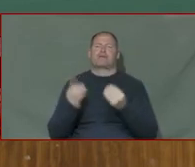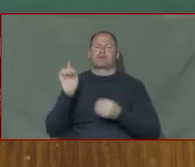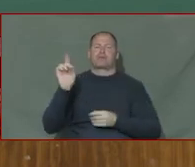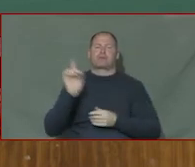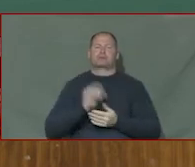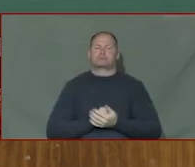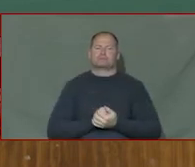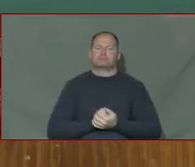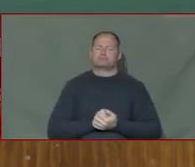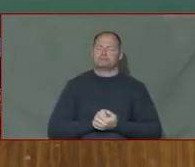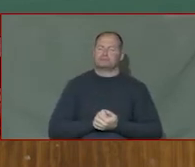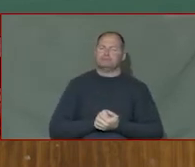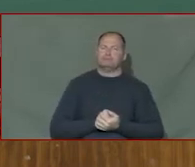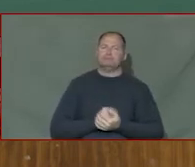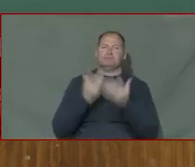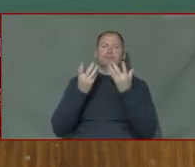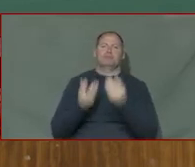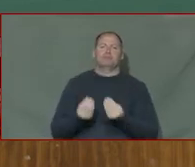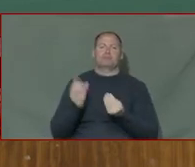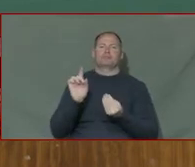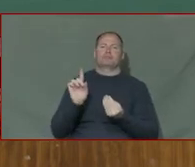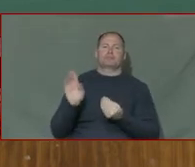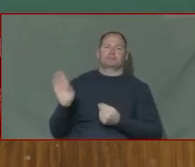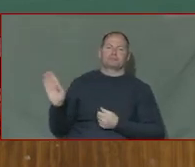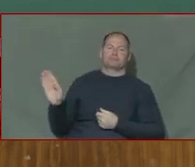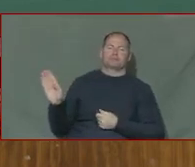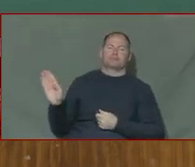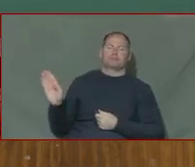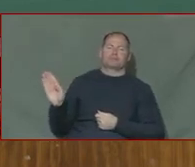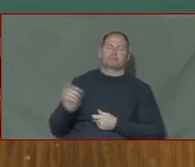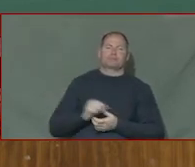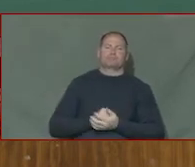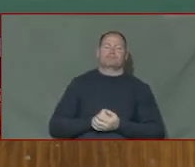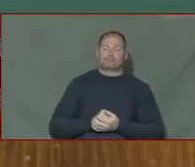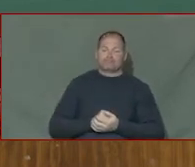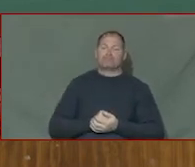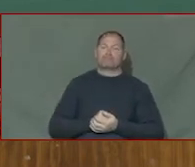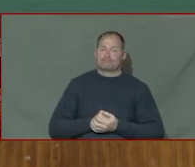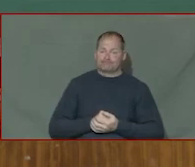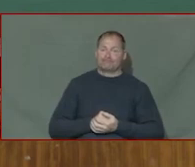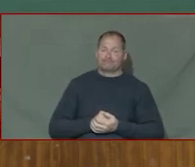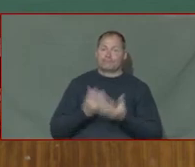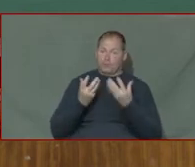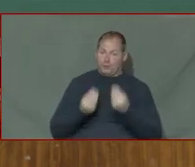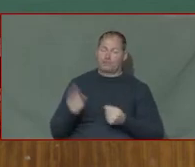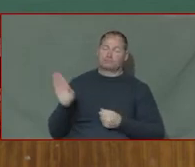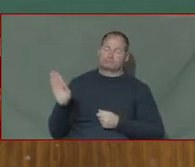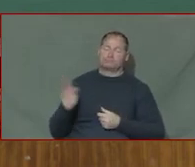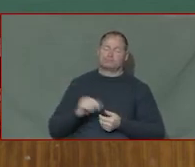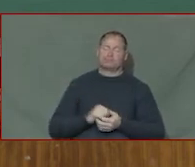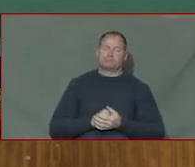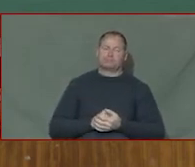cubed minus 6x squared plus 2x equal to 0, correct?